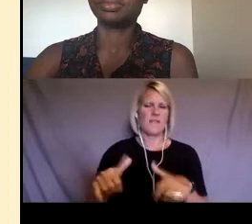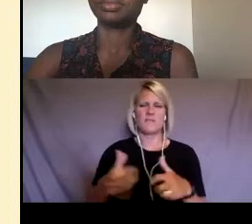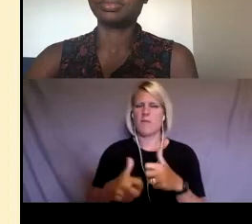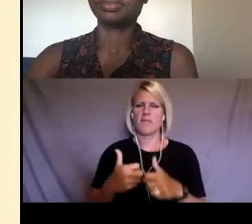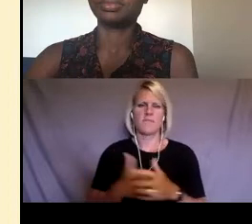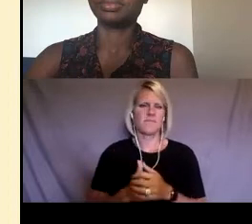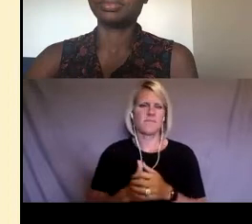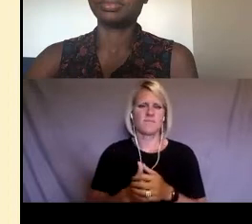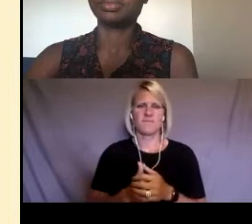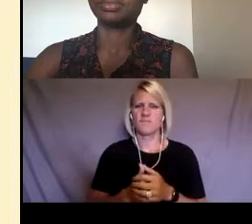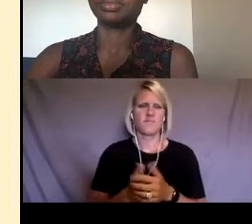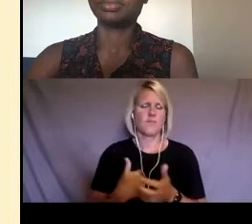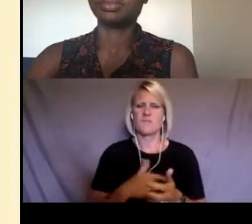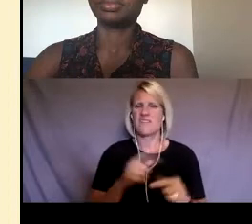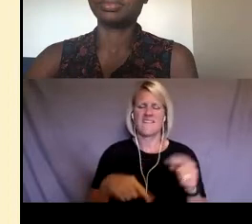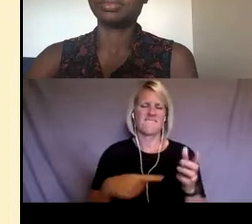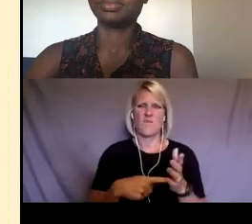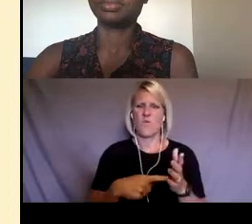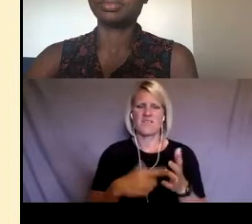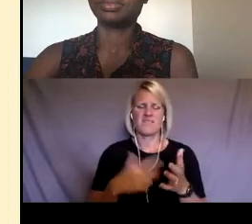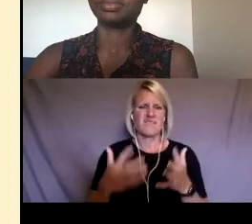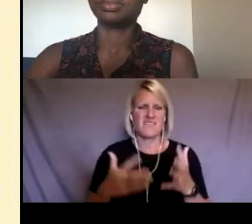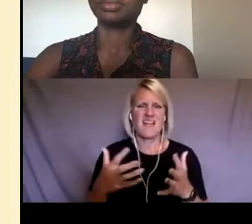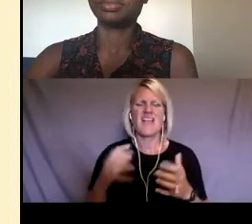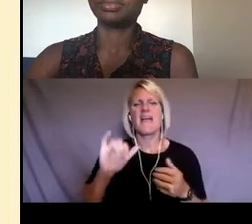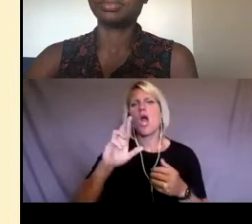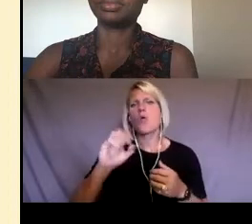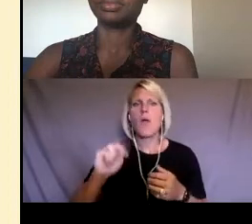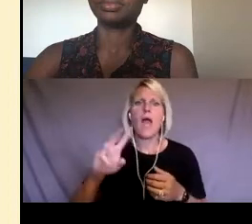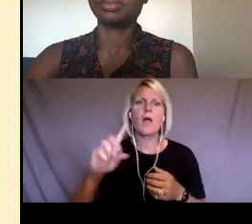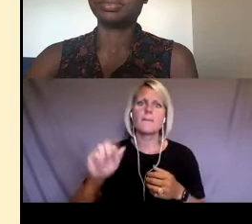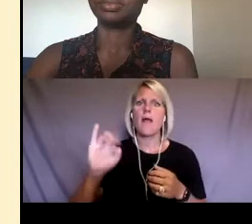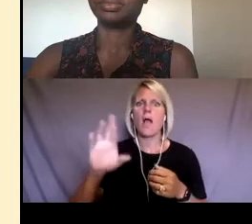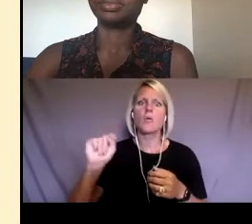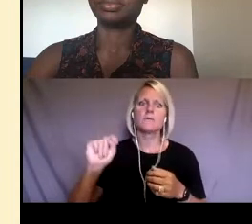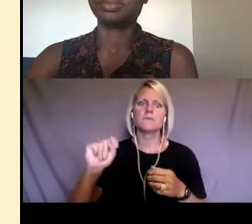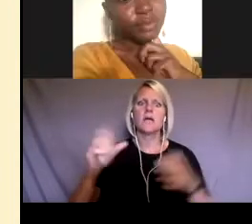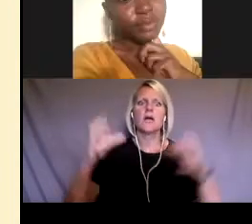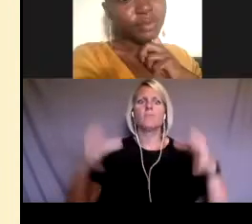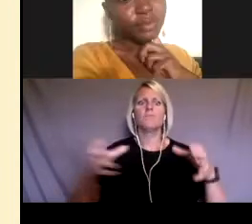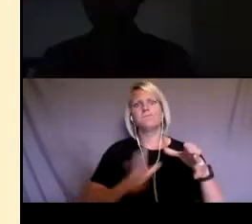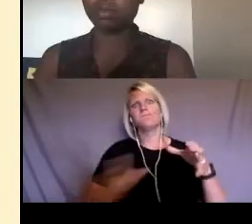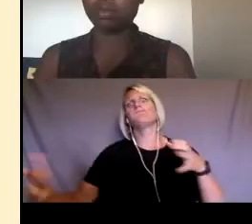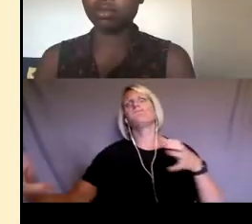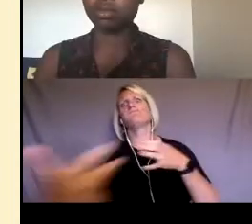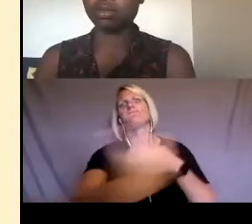Anastasia spoke of, as far as like roundabouts and things like that, as far as construction, what other kind of